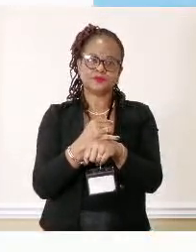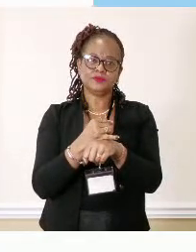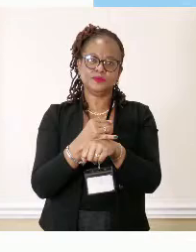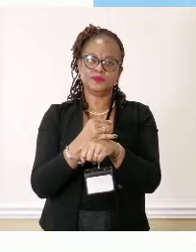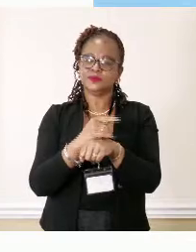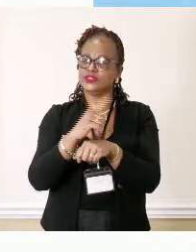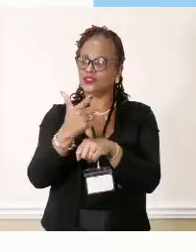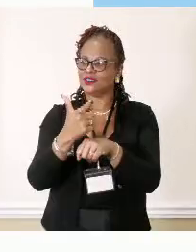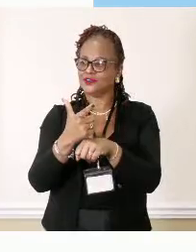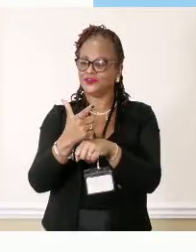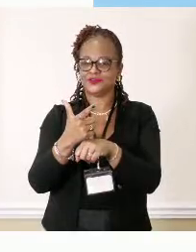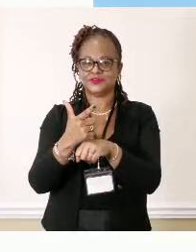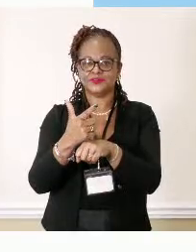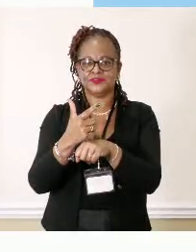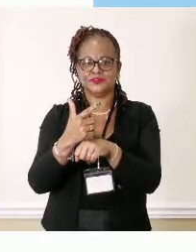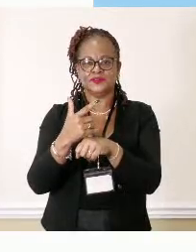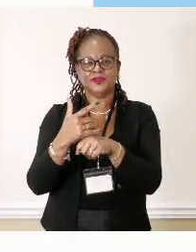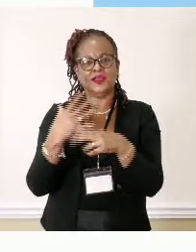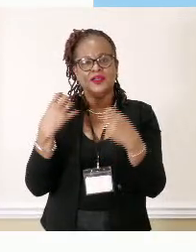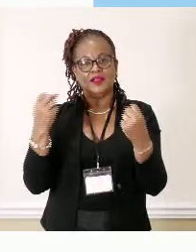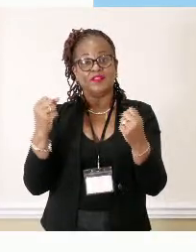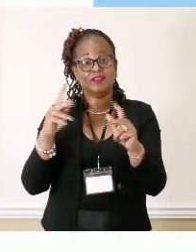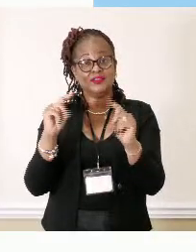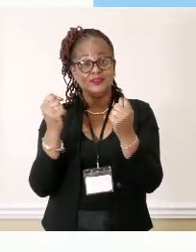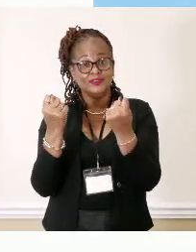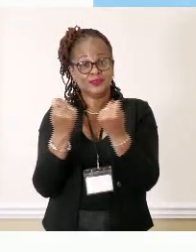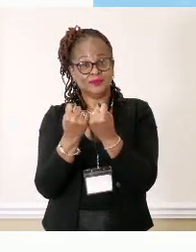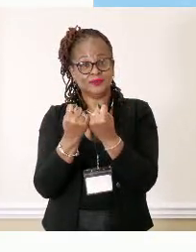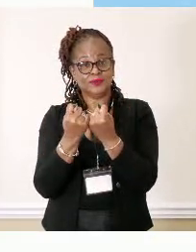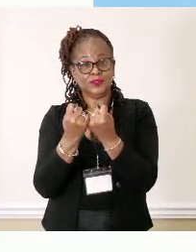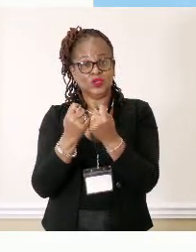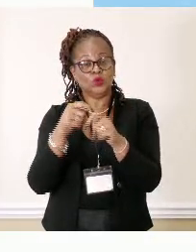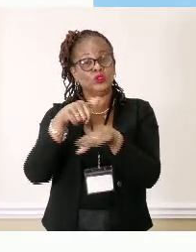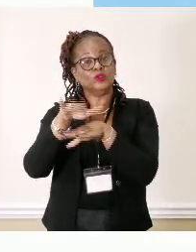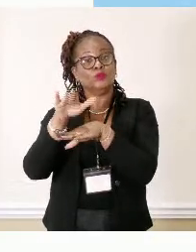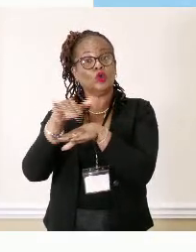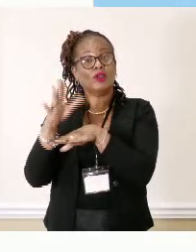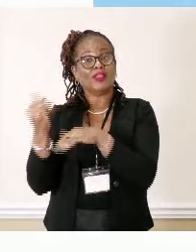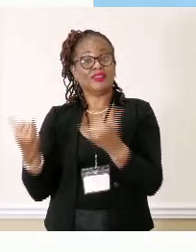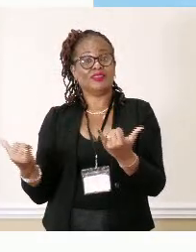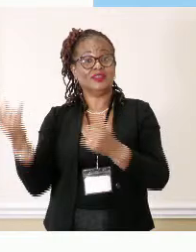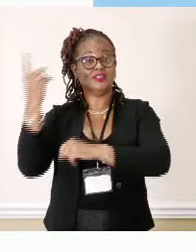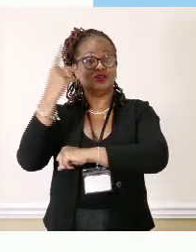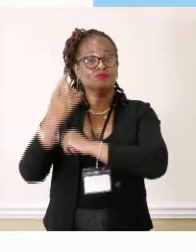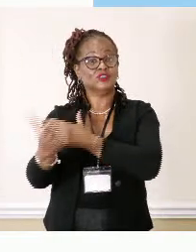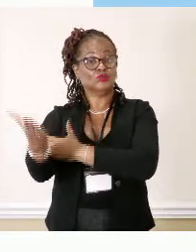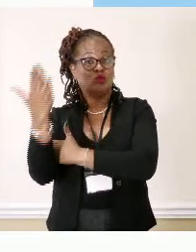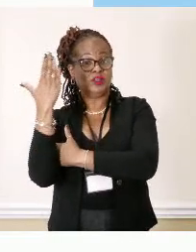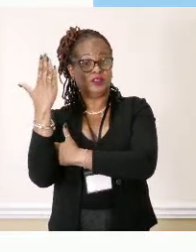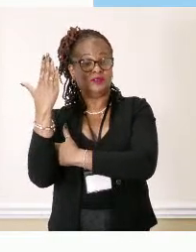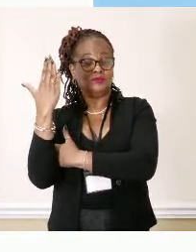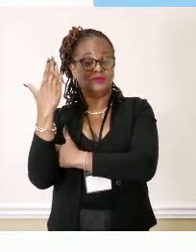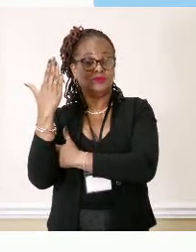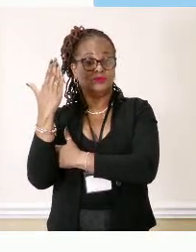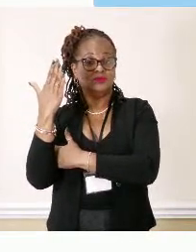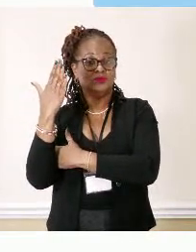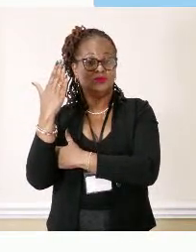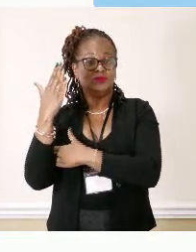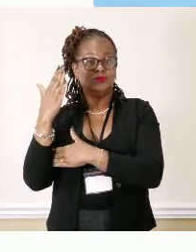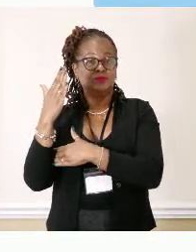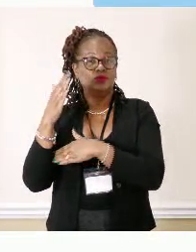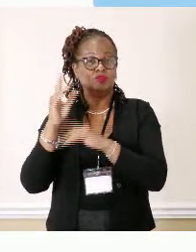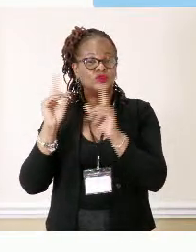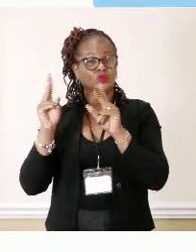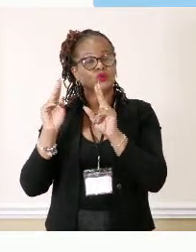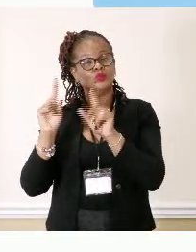Next, health and logistics team were deployed this morning to start carrying out reconnaissance